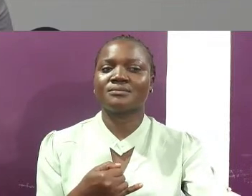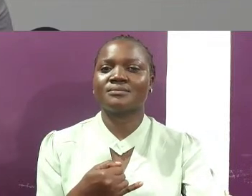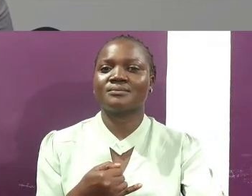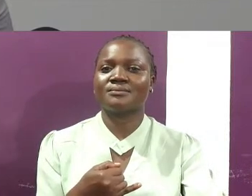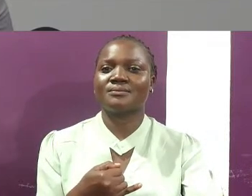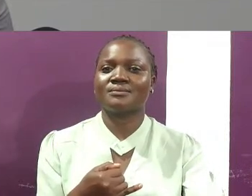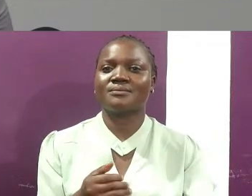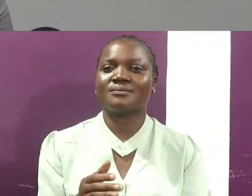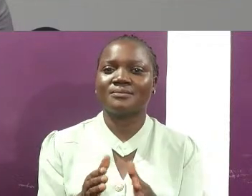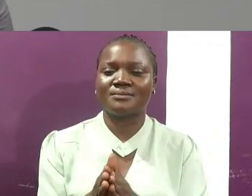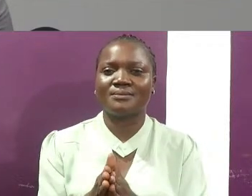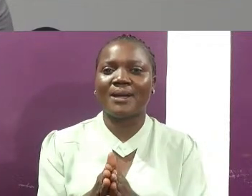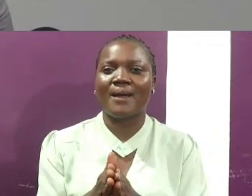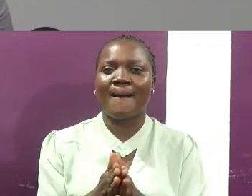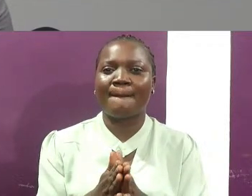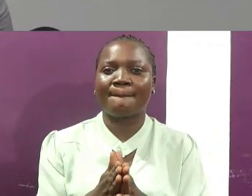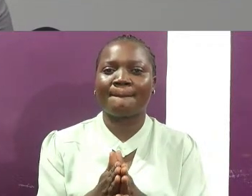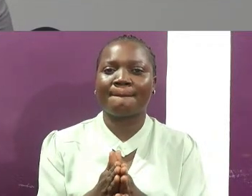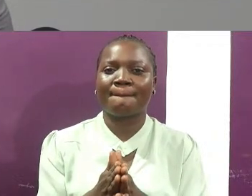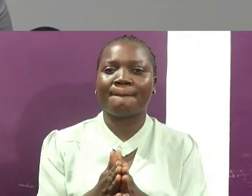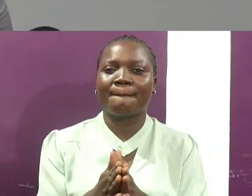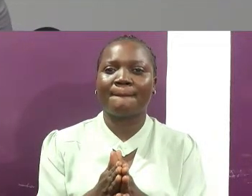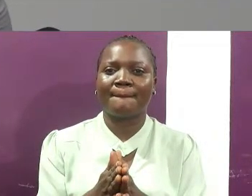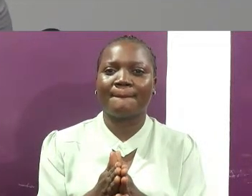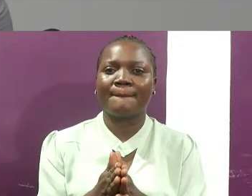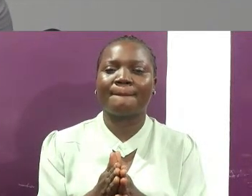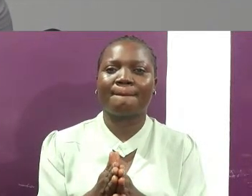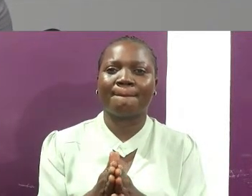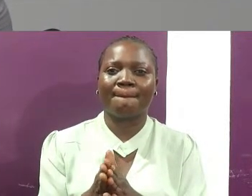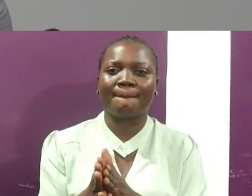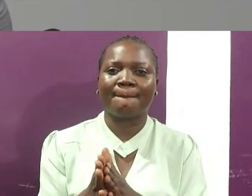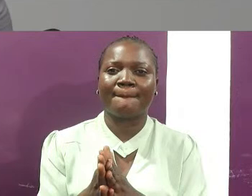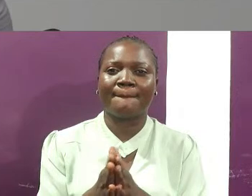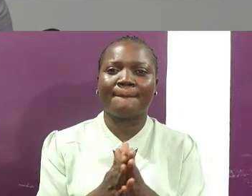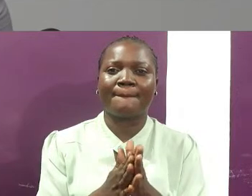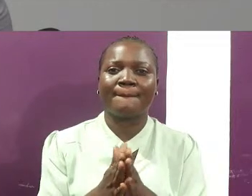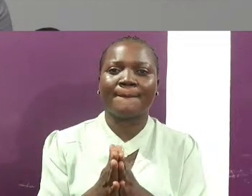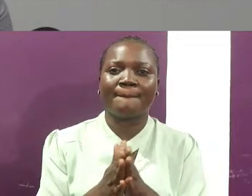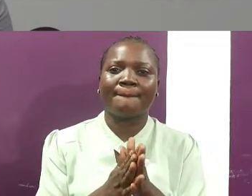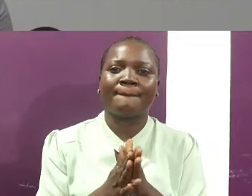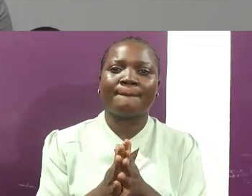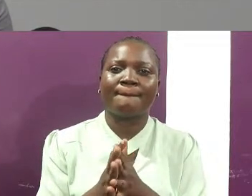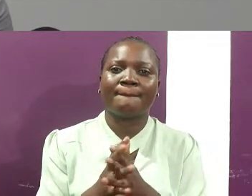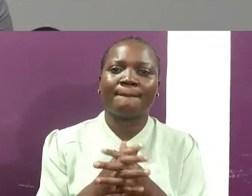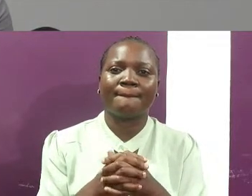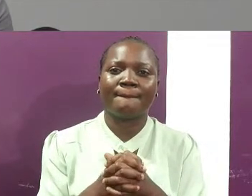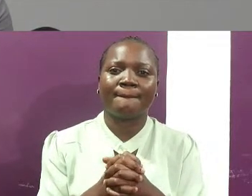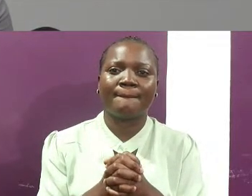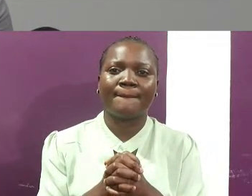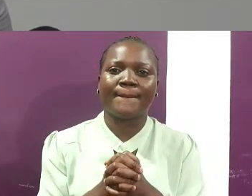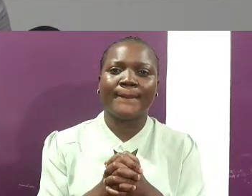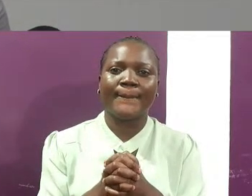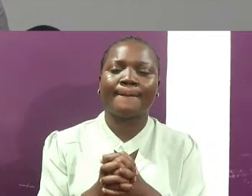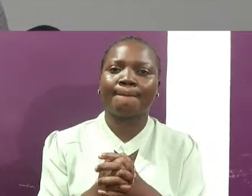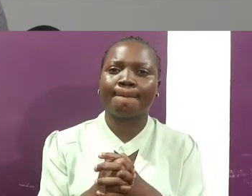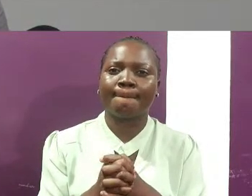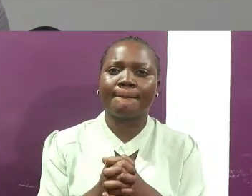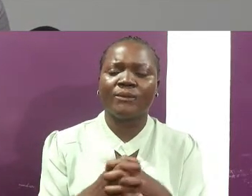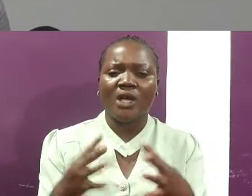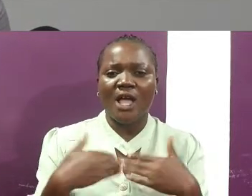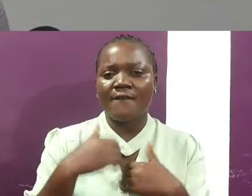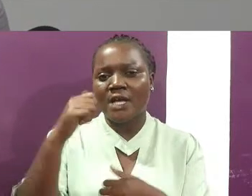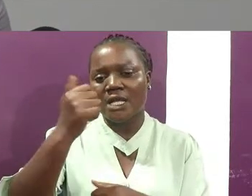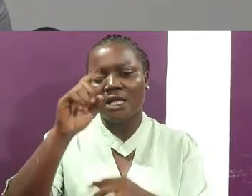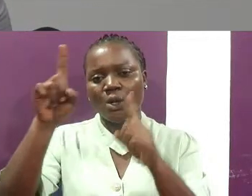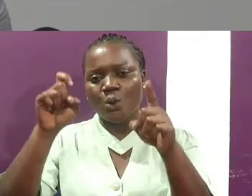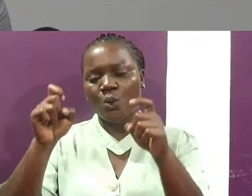now to Jerusalem, right. getting ready for the worship. So right. that's interesting. I have another question concerning the